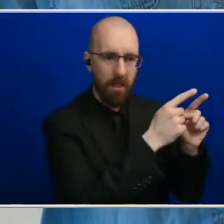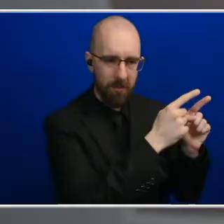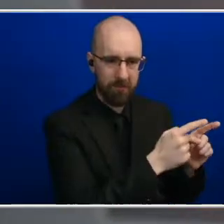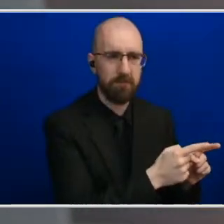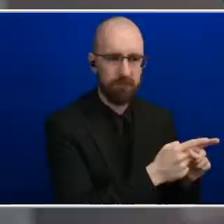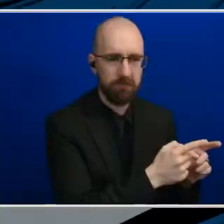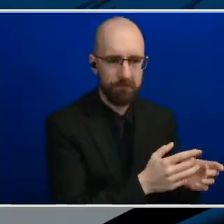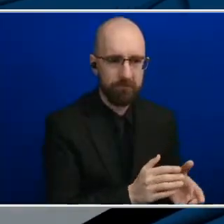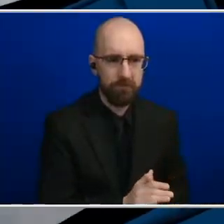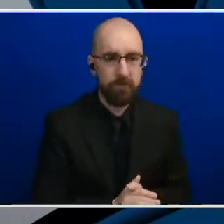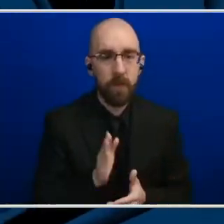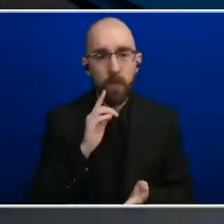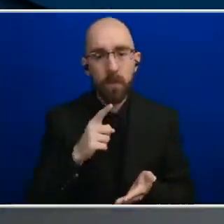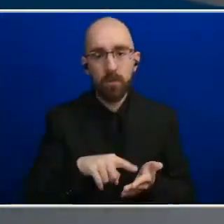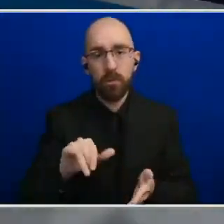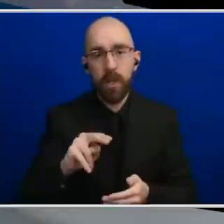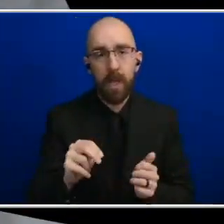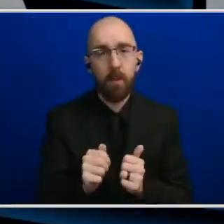in with Doc Hawk.